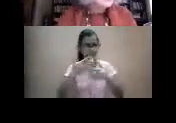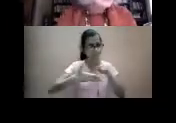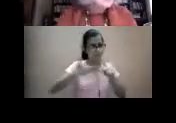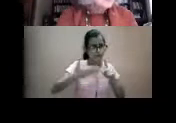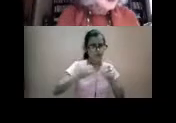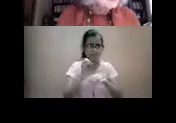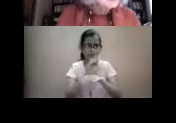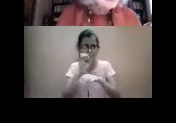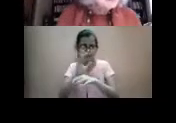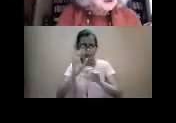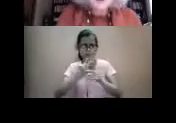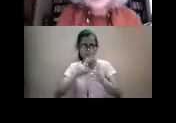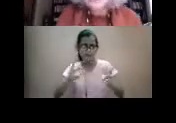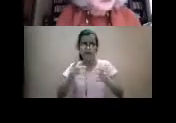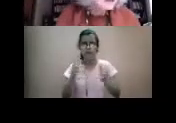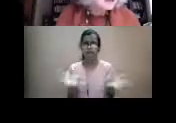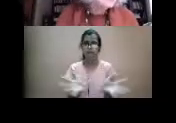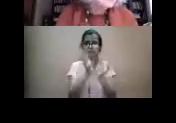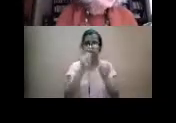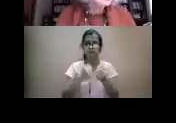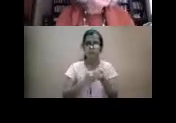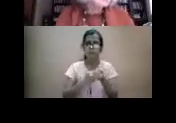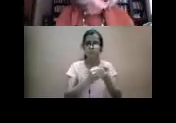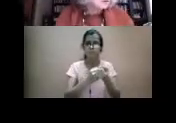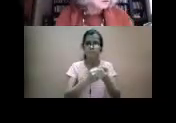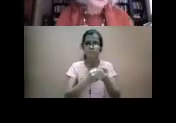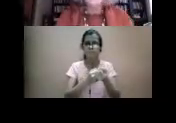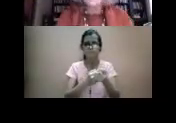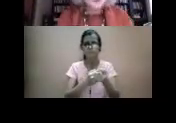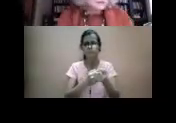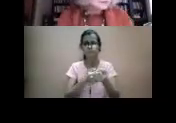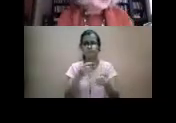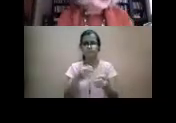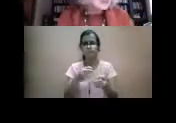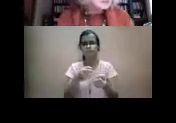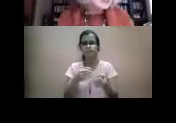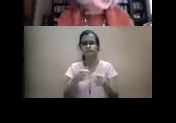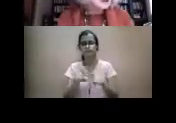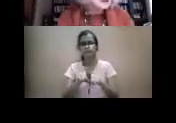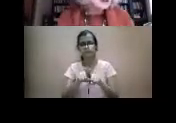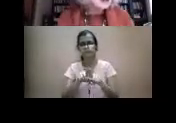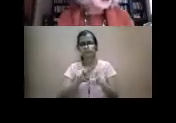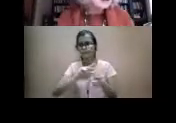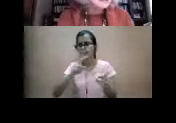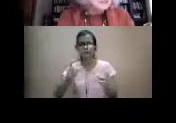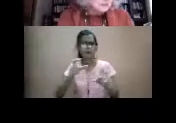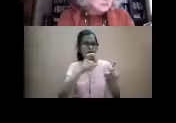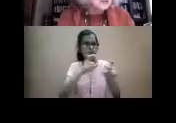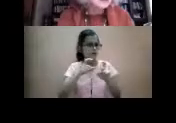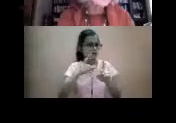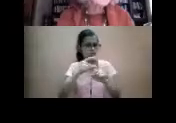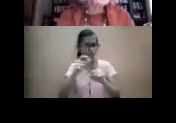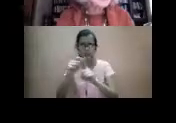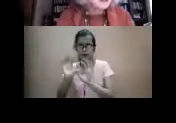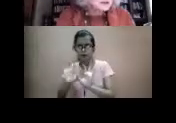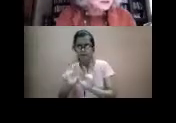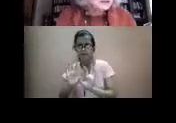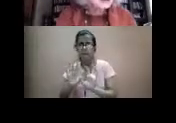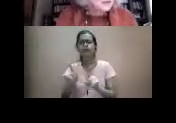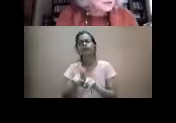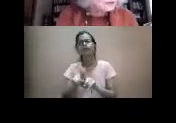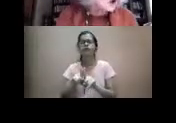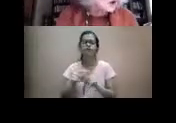the carer wants to impose on the cared for is based only on the carer's conception of the good, disregarding the